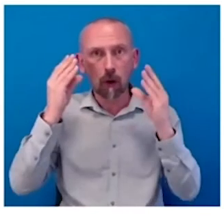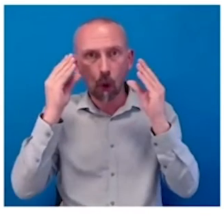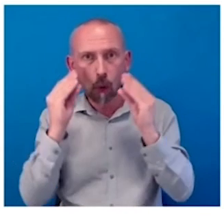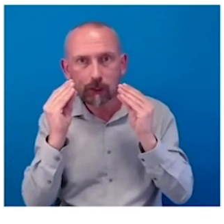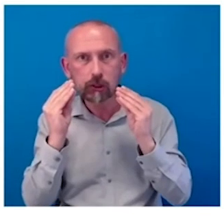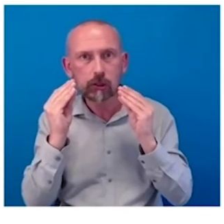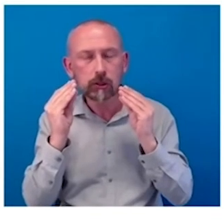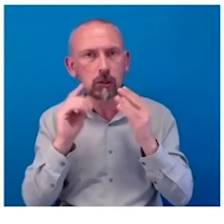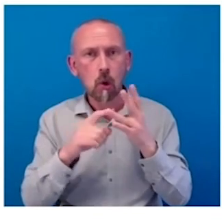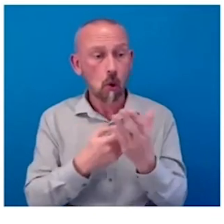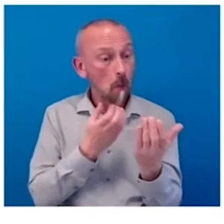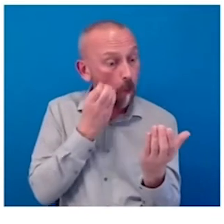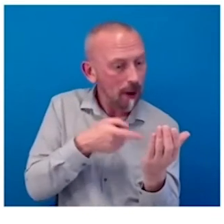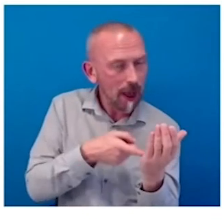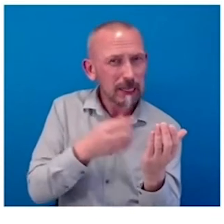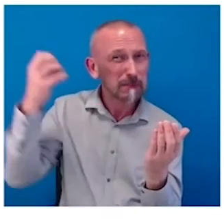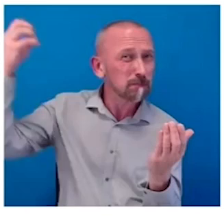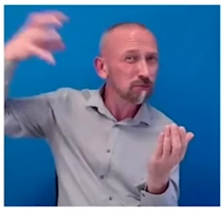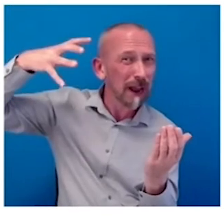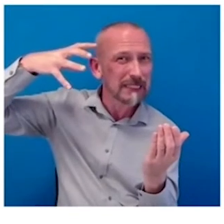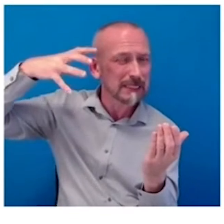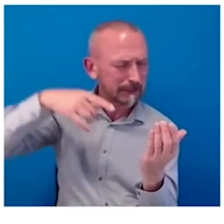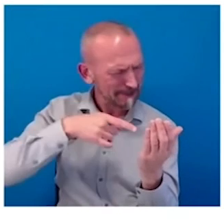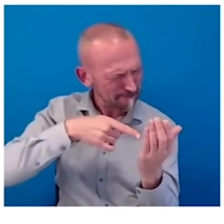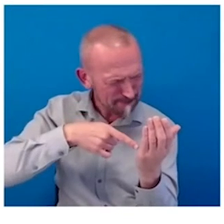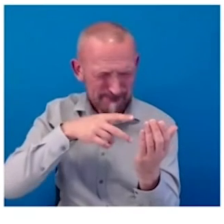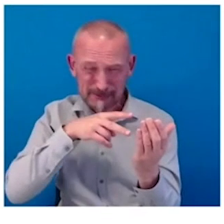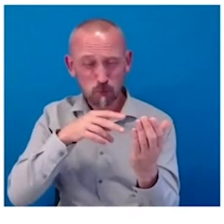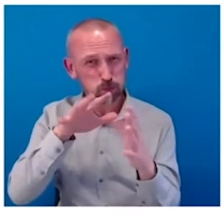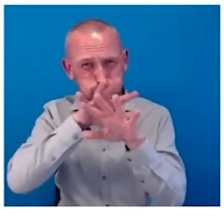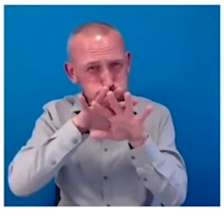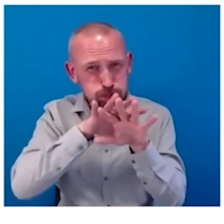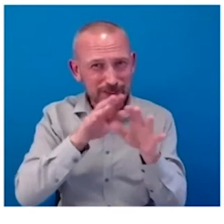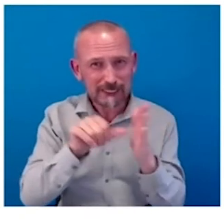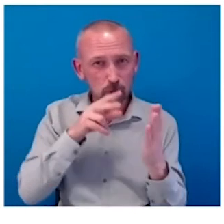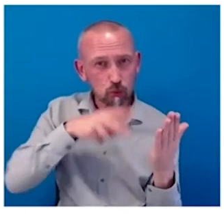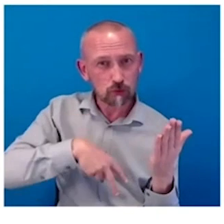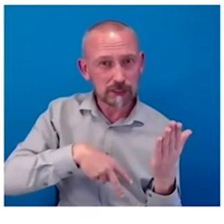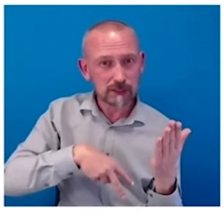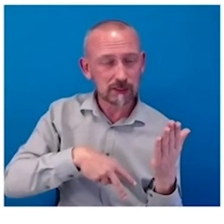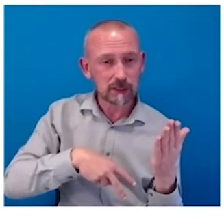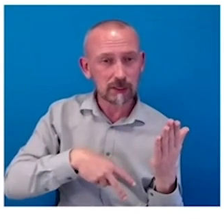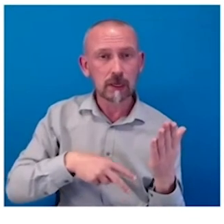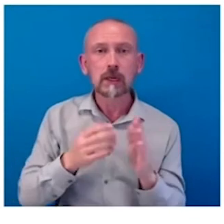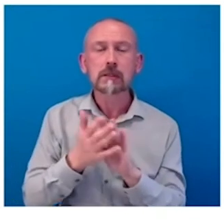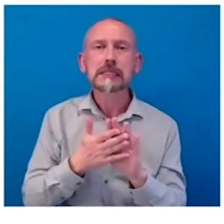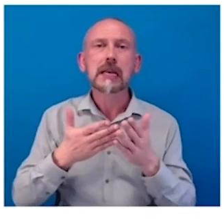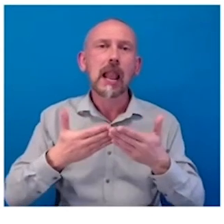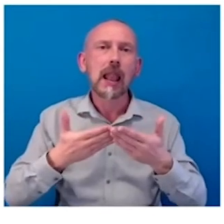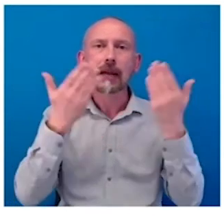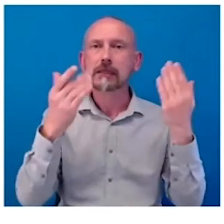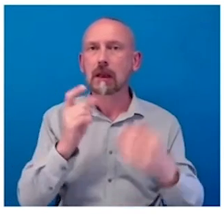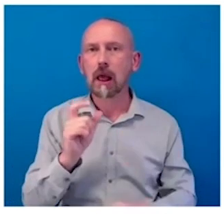read this on a mobile device in bright daylight, things like that would be pretty difficult. In general terms, pale colours like